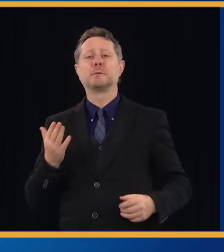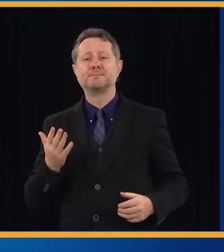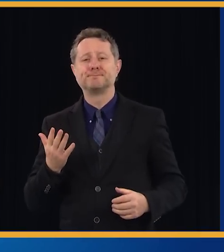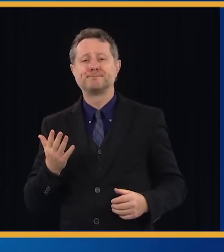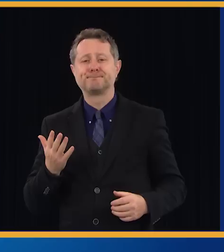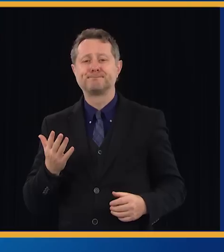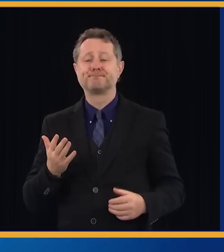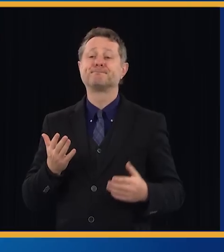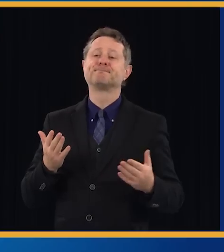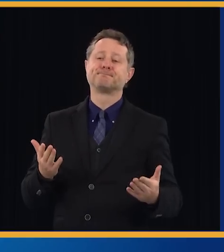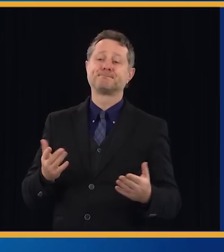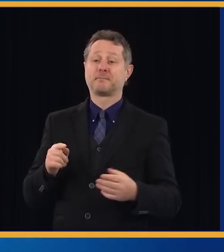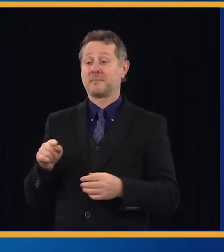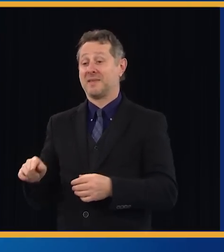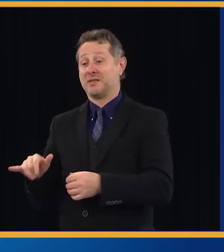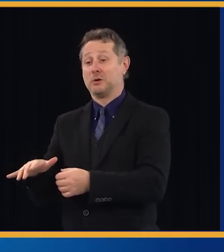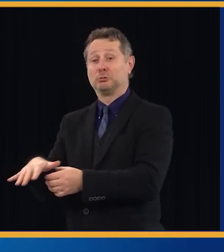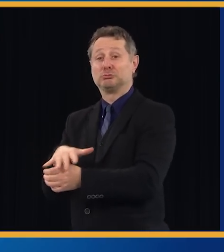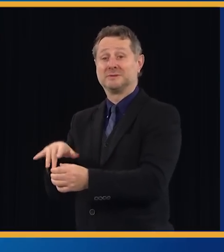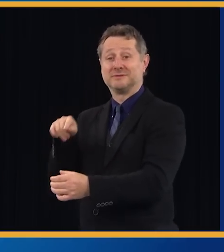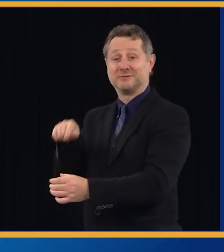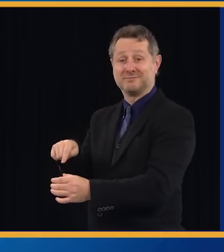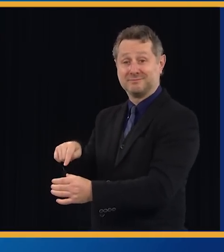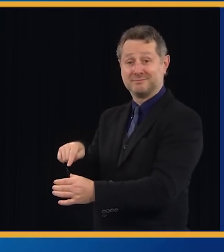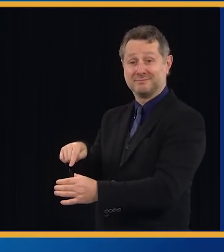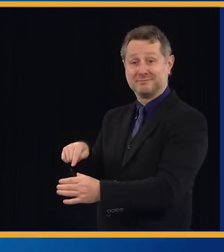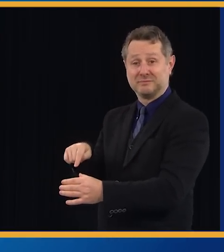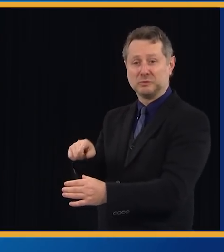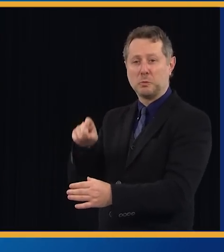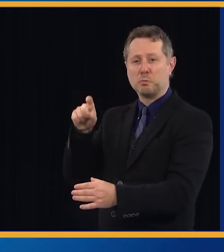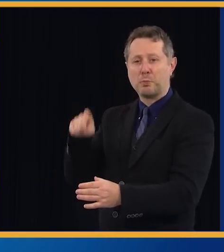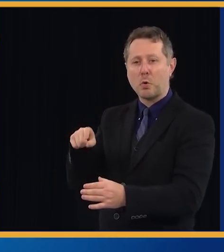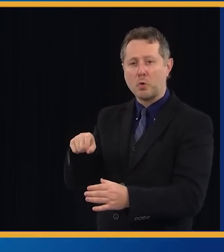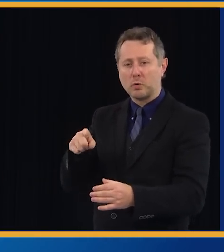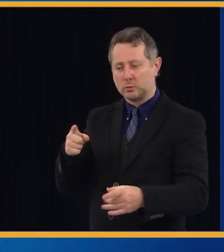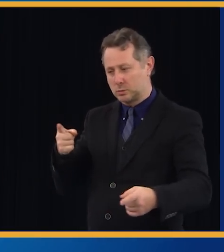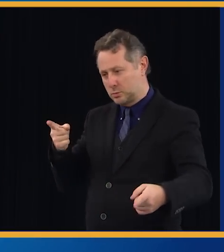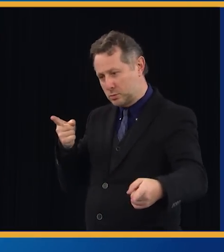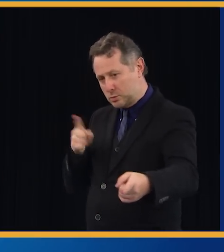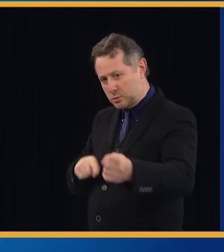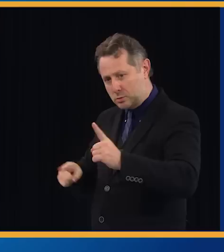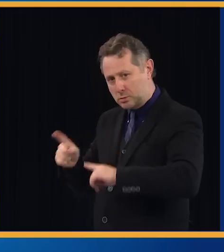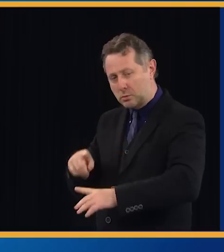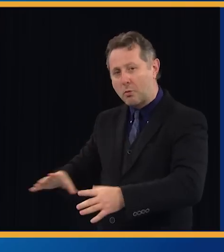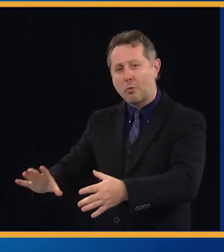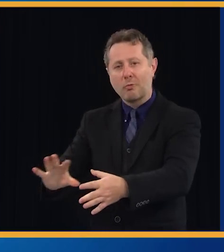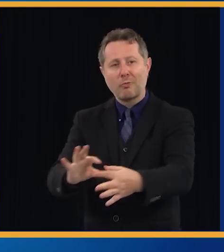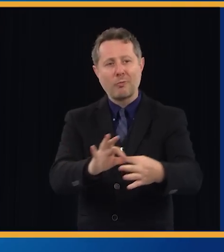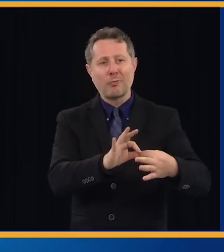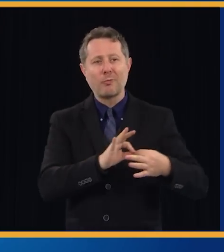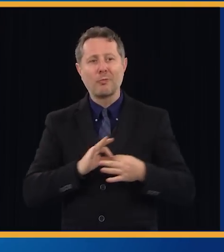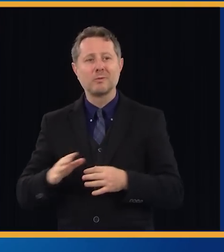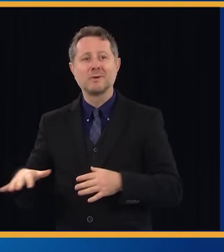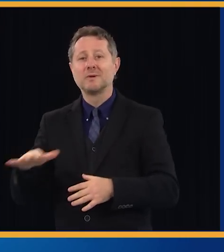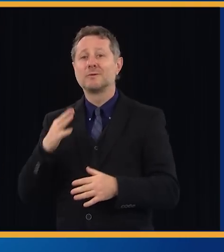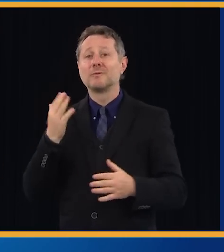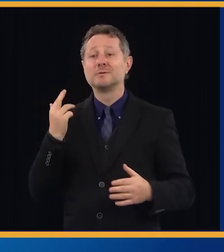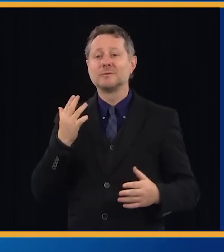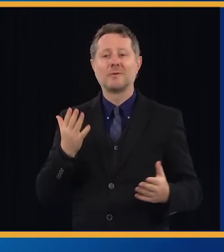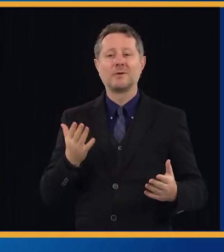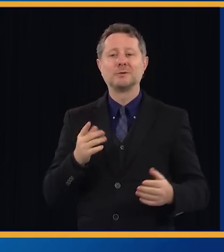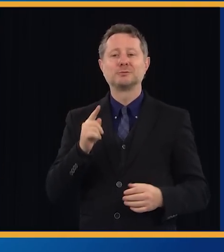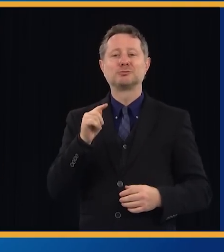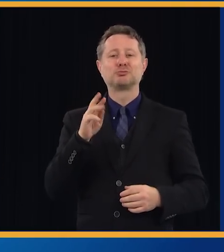region still has to be coordinated, because you have a pent-up demand in the whole tri-state